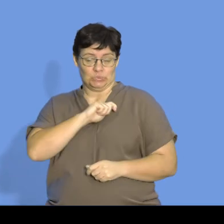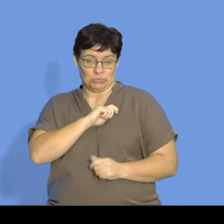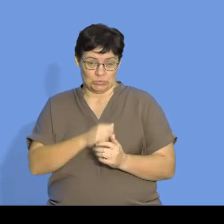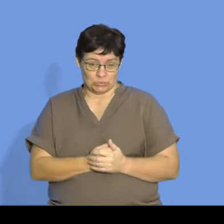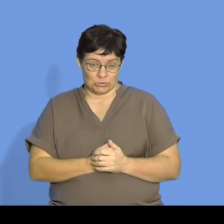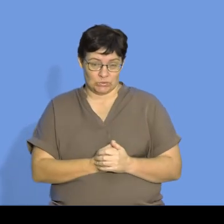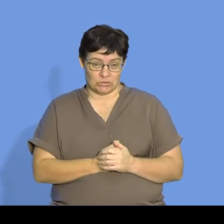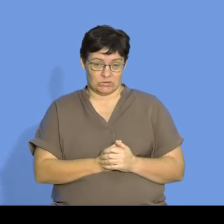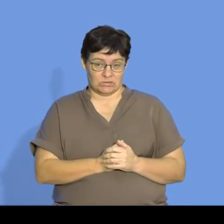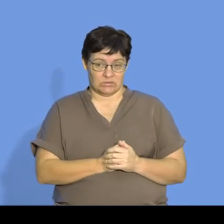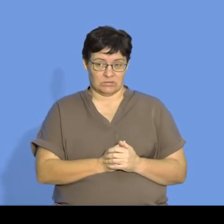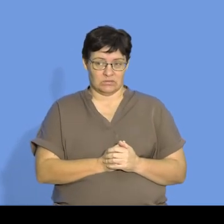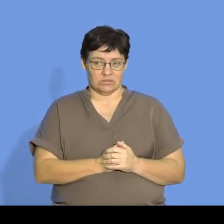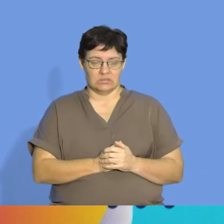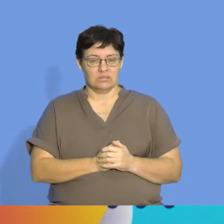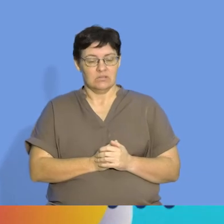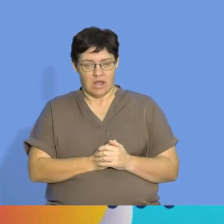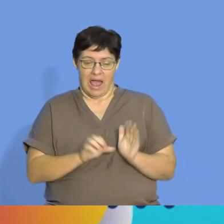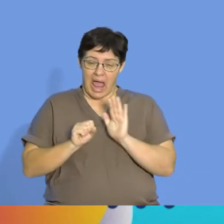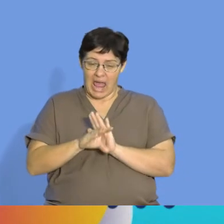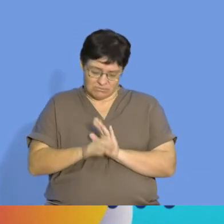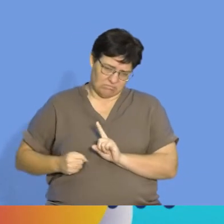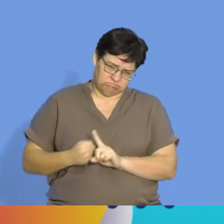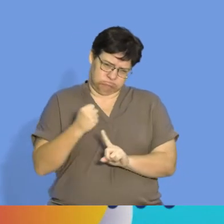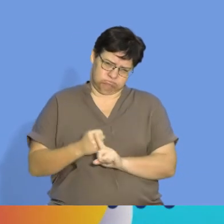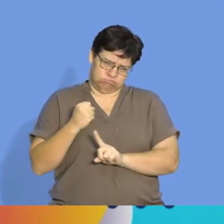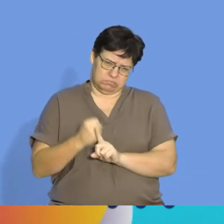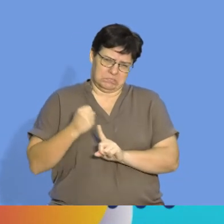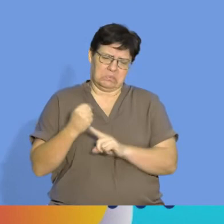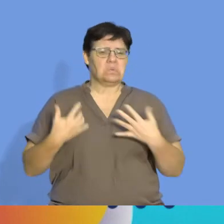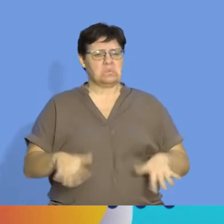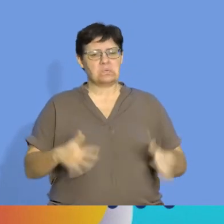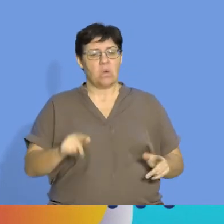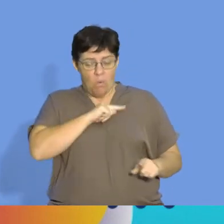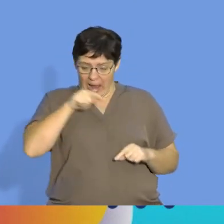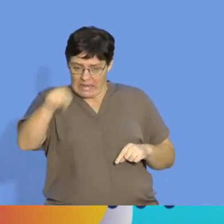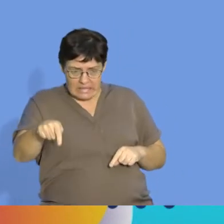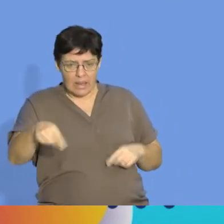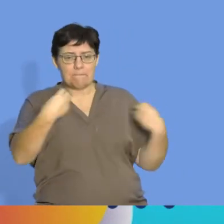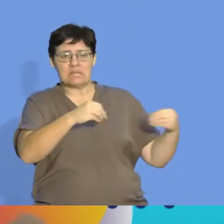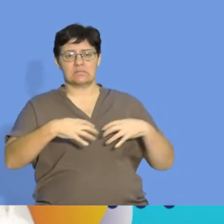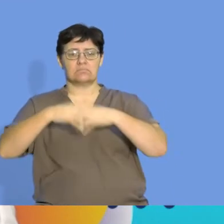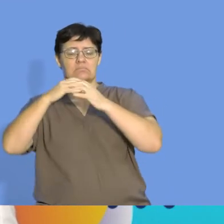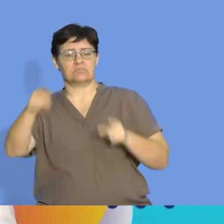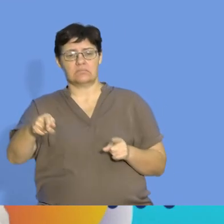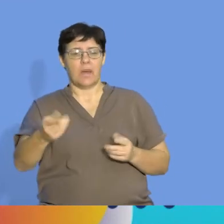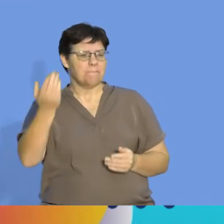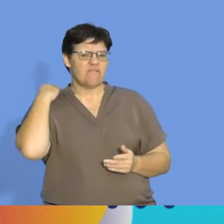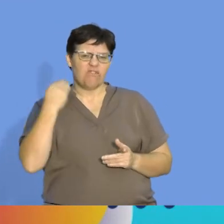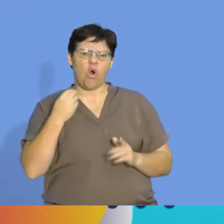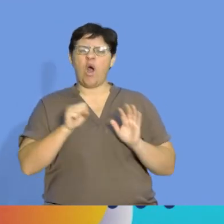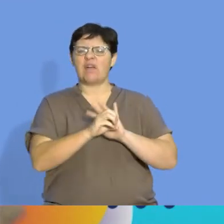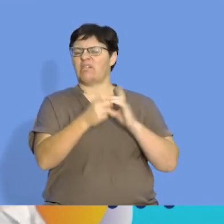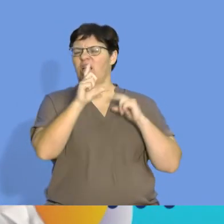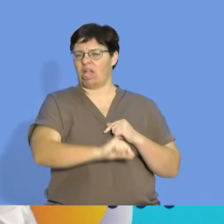9,600. So clearly there was an aggressive advertising campaign because of the competitor. You now